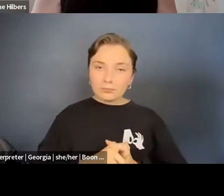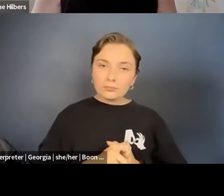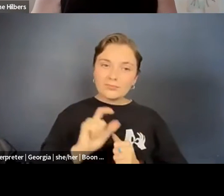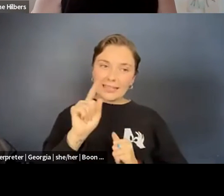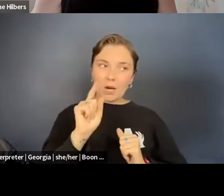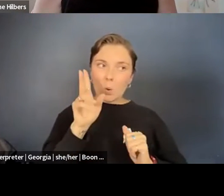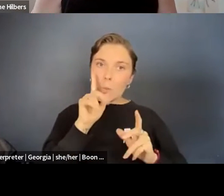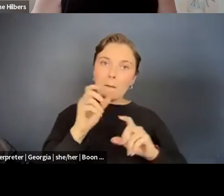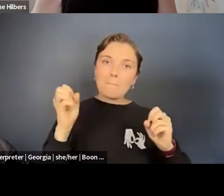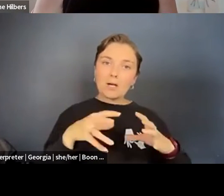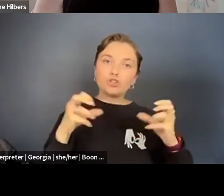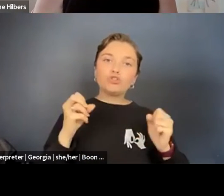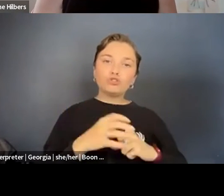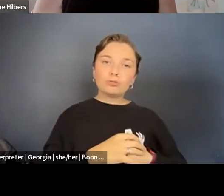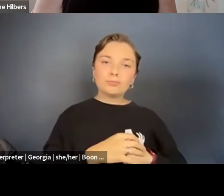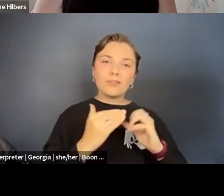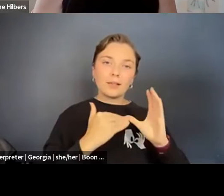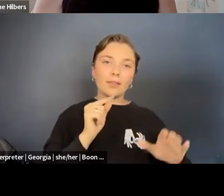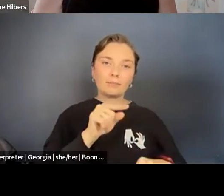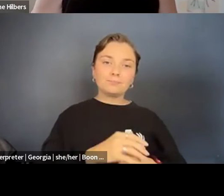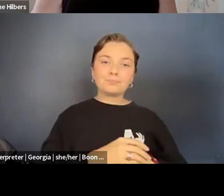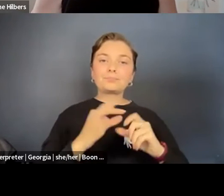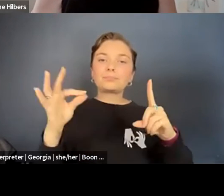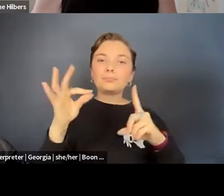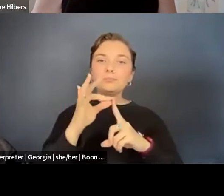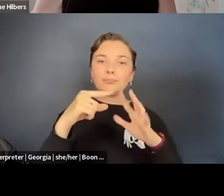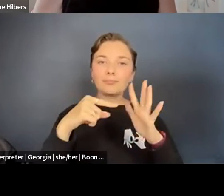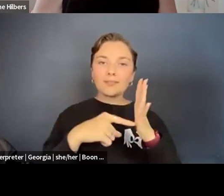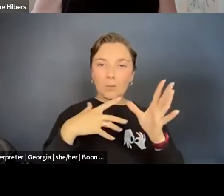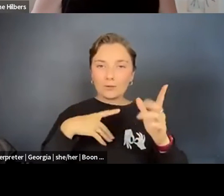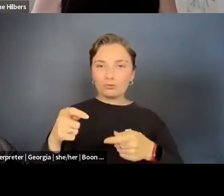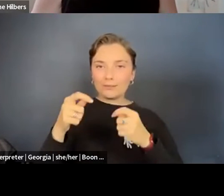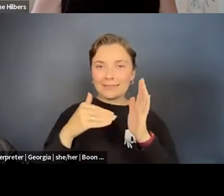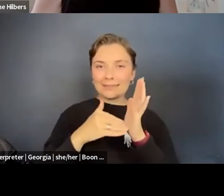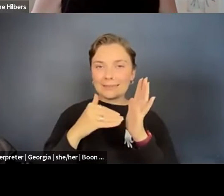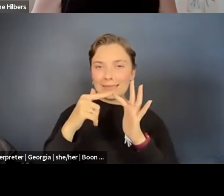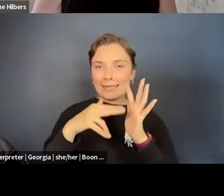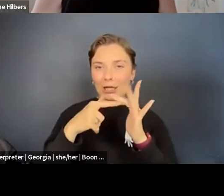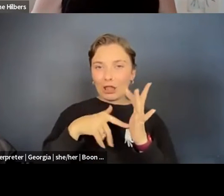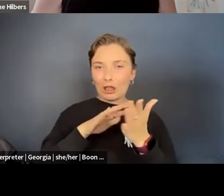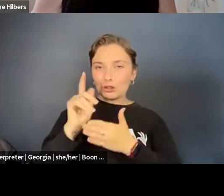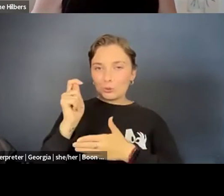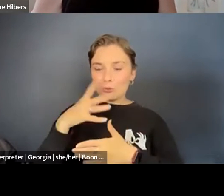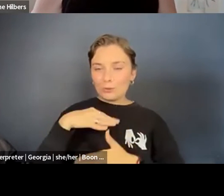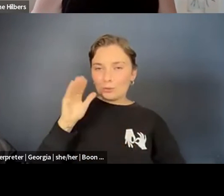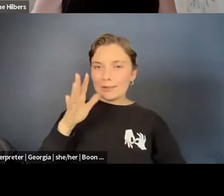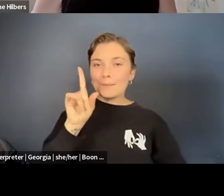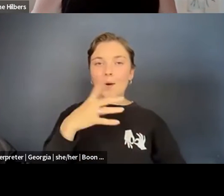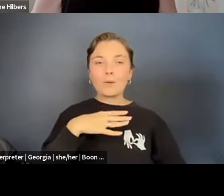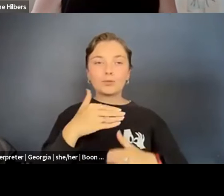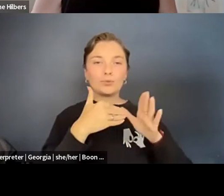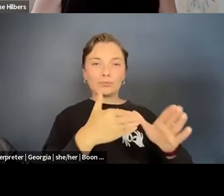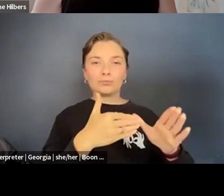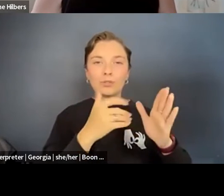the magic of it and the answer to it. I'll bring Zenith in again on this in a minute, but I just want to also add, in response to Kobe's